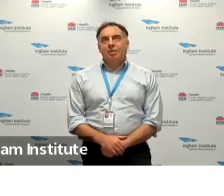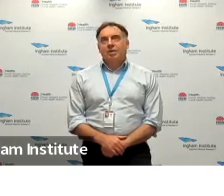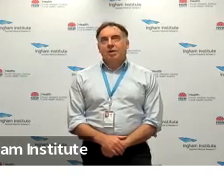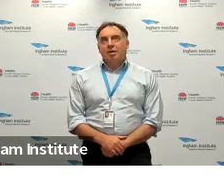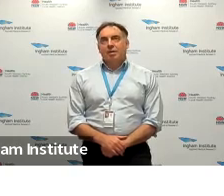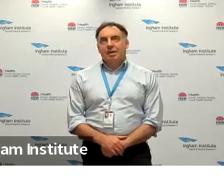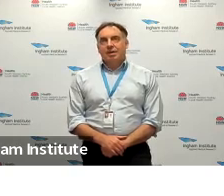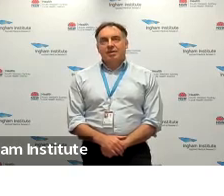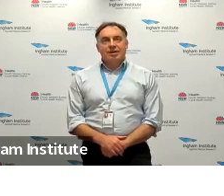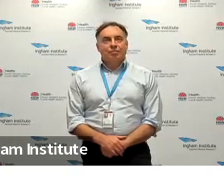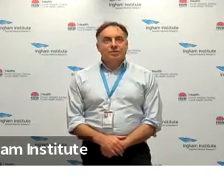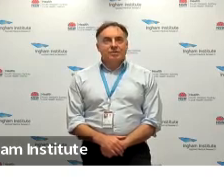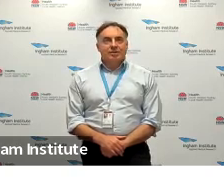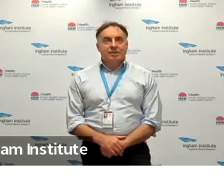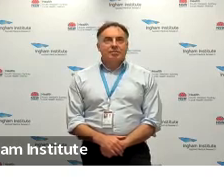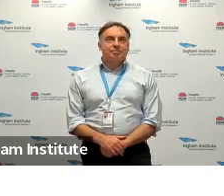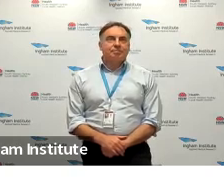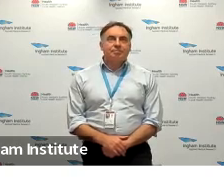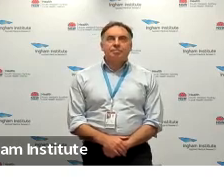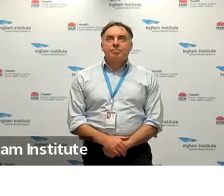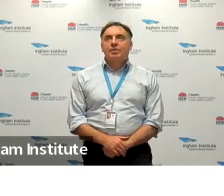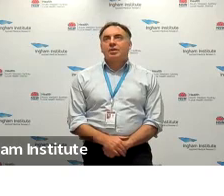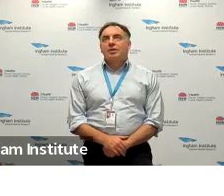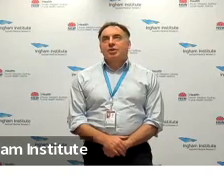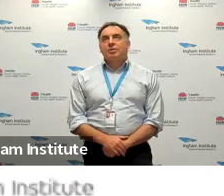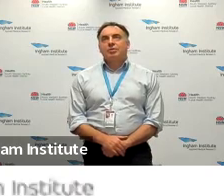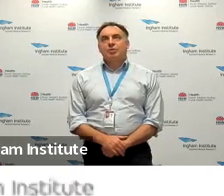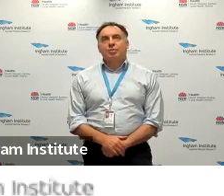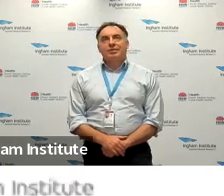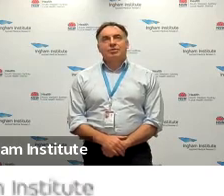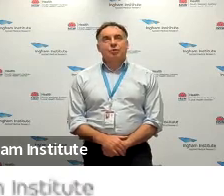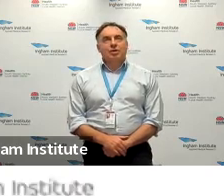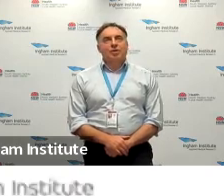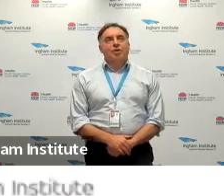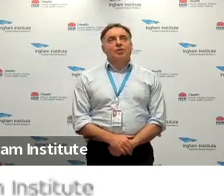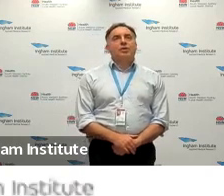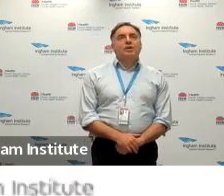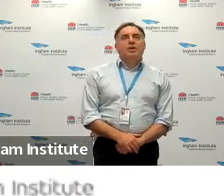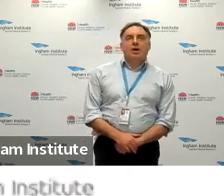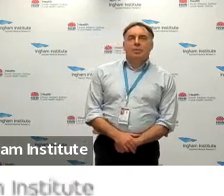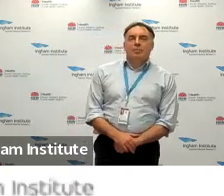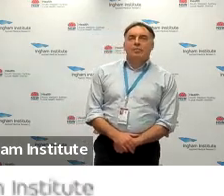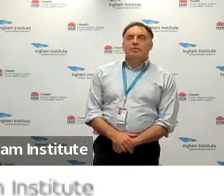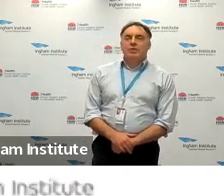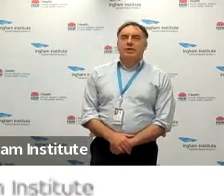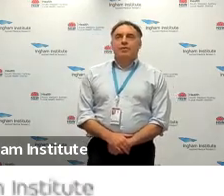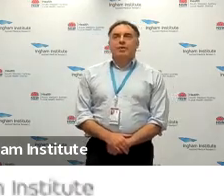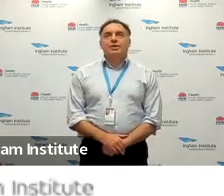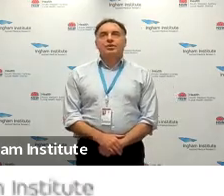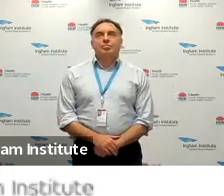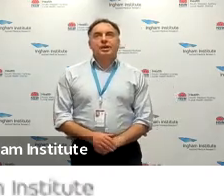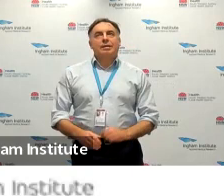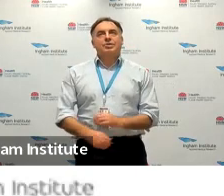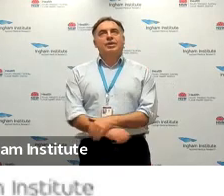join them here in southwestern Sydney. So I'm going to talk about some work on screening